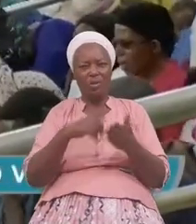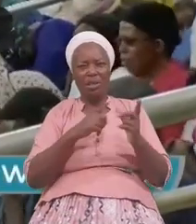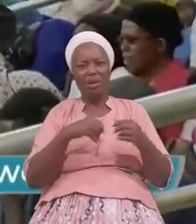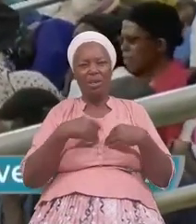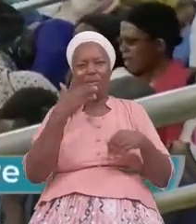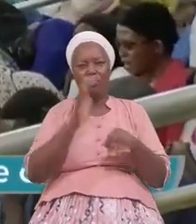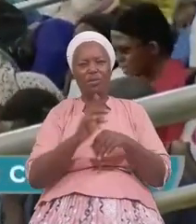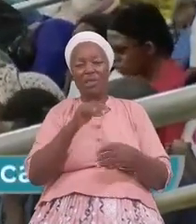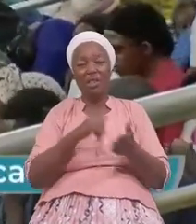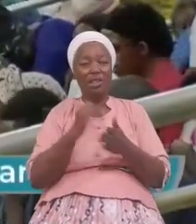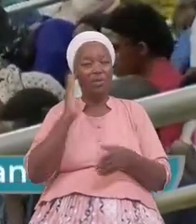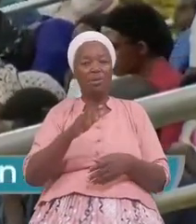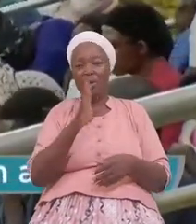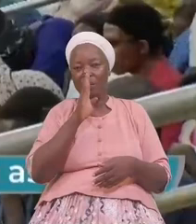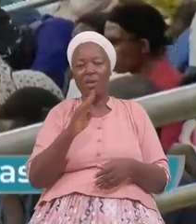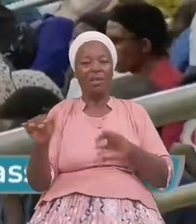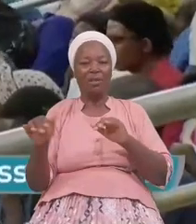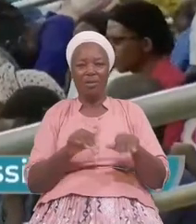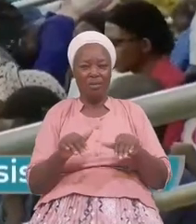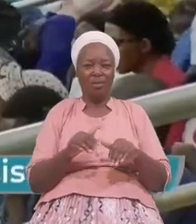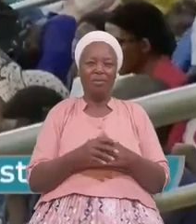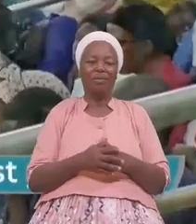It shall be done.